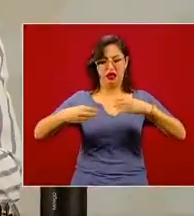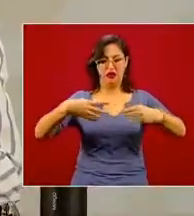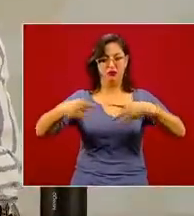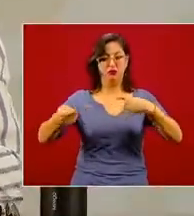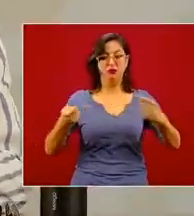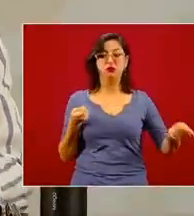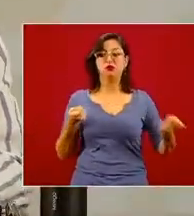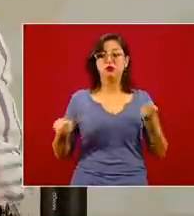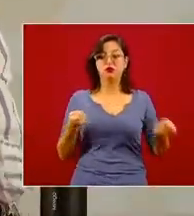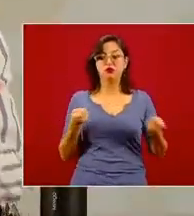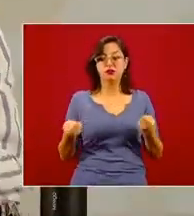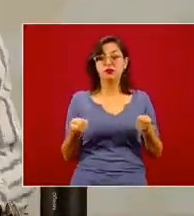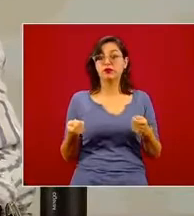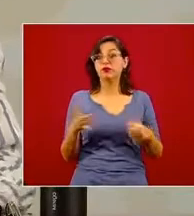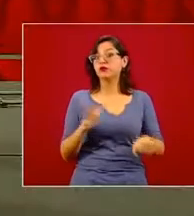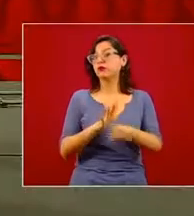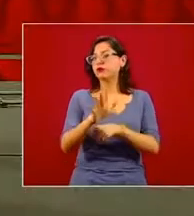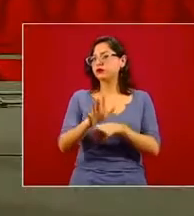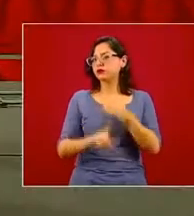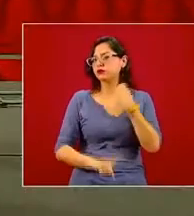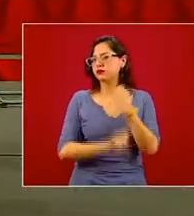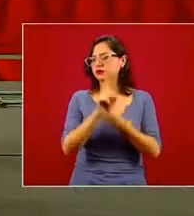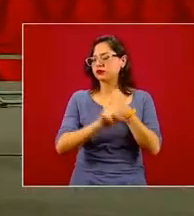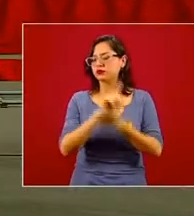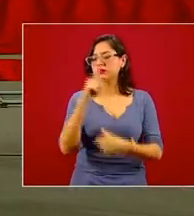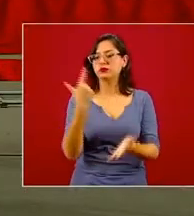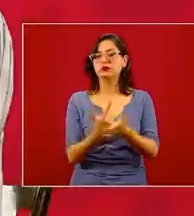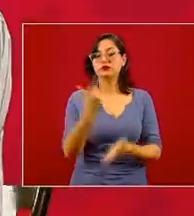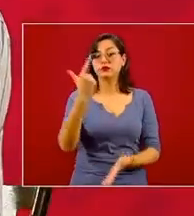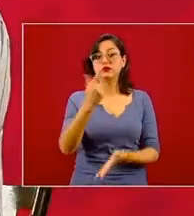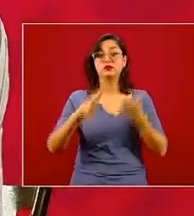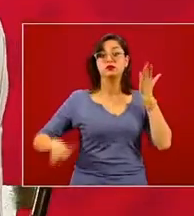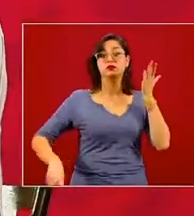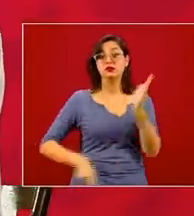risk how we are handling this epidemic.